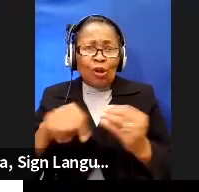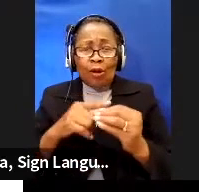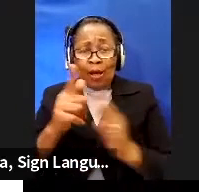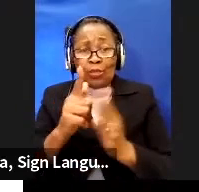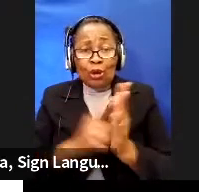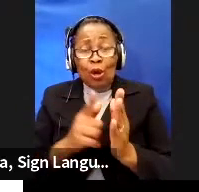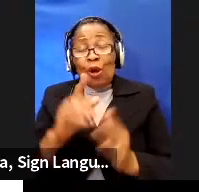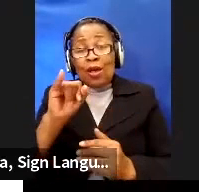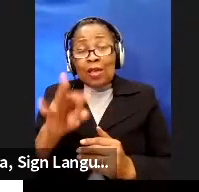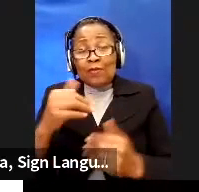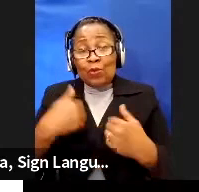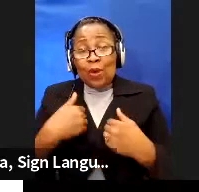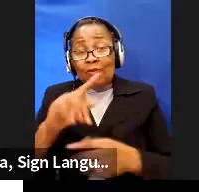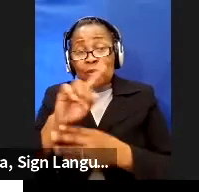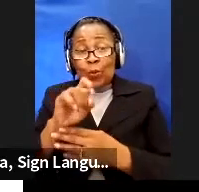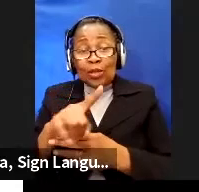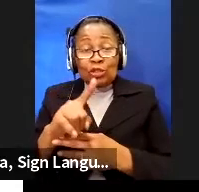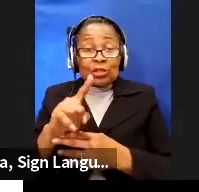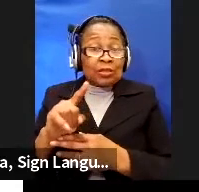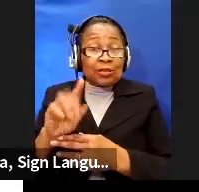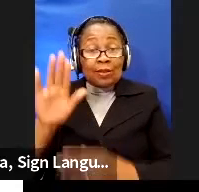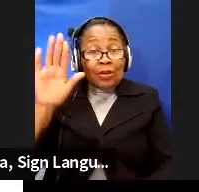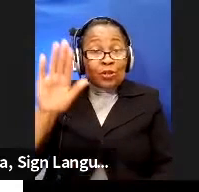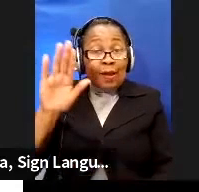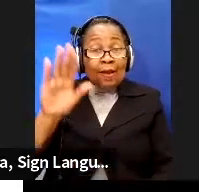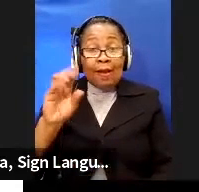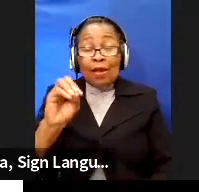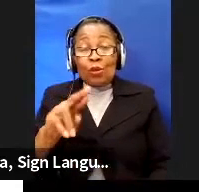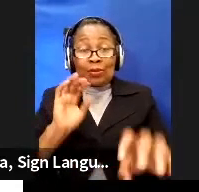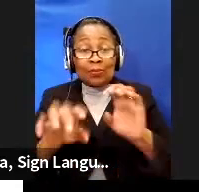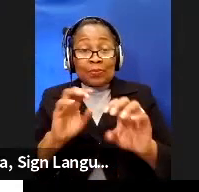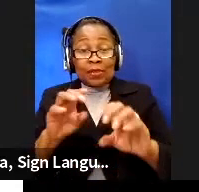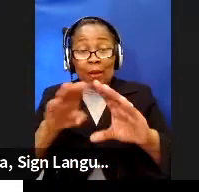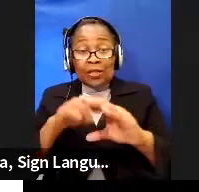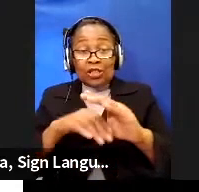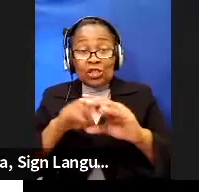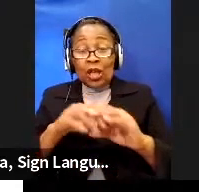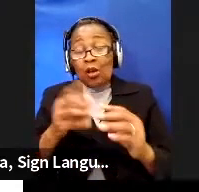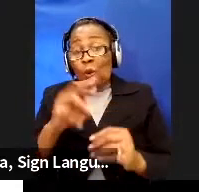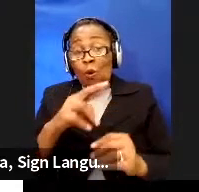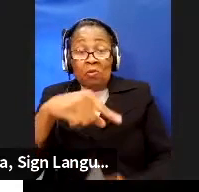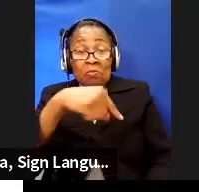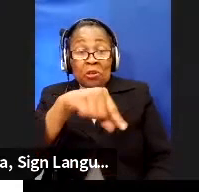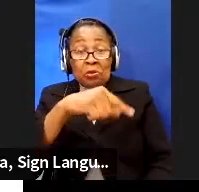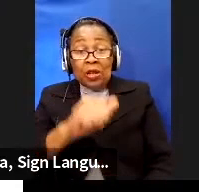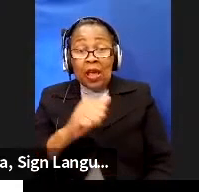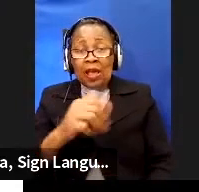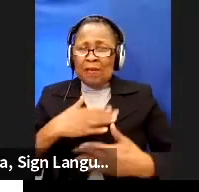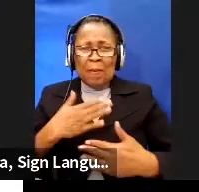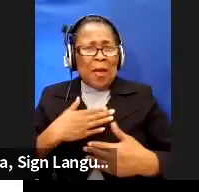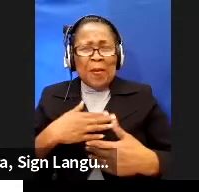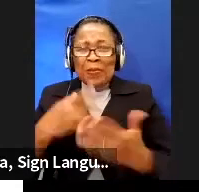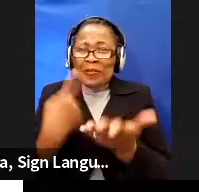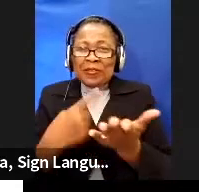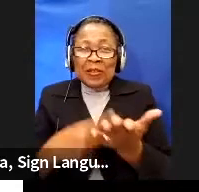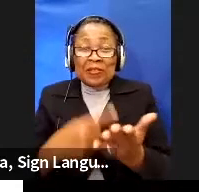it in the chat or raise your hand, or just ask in the, I think you're supposed to ask in the Q&A, and I'm happy to dive into this stuff. I am a lawyer.